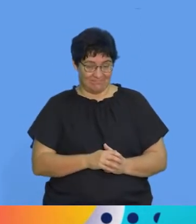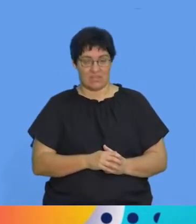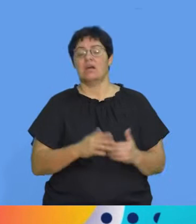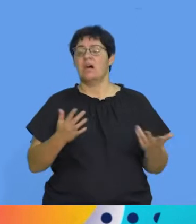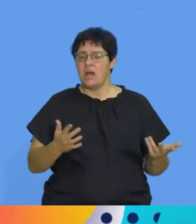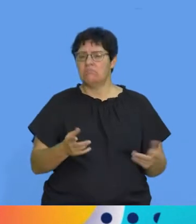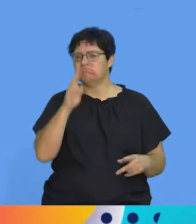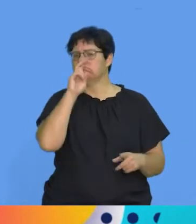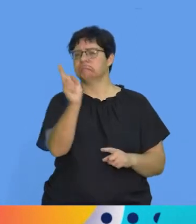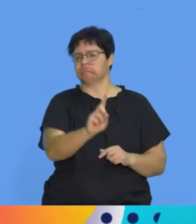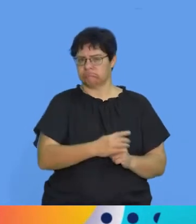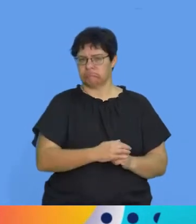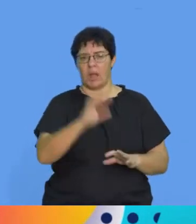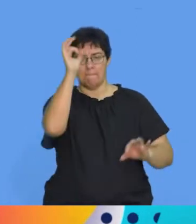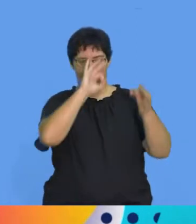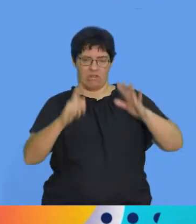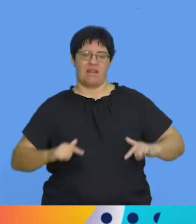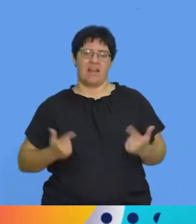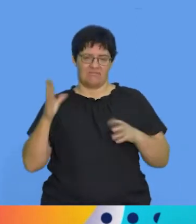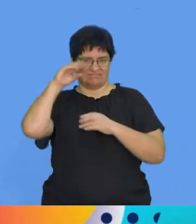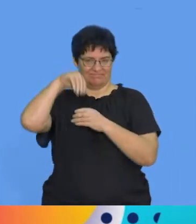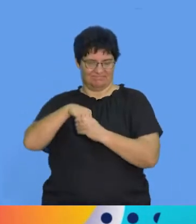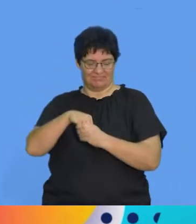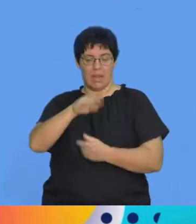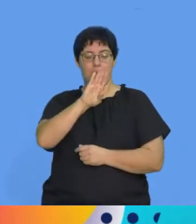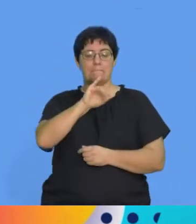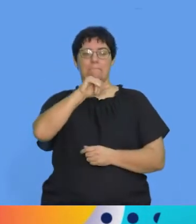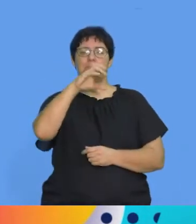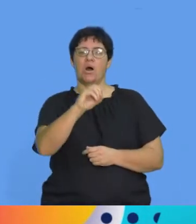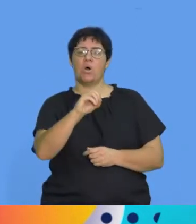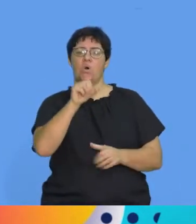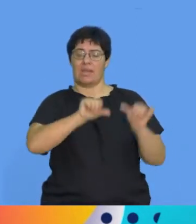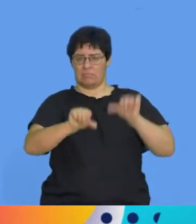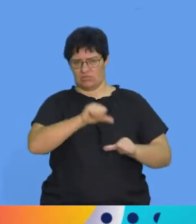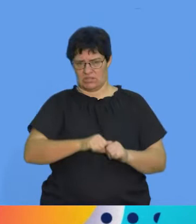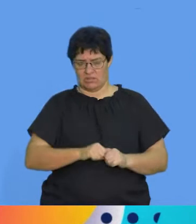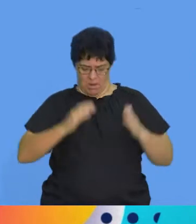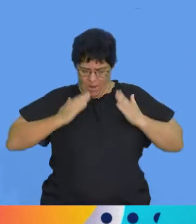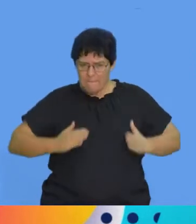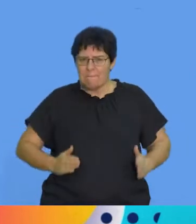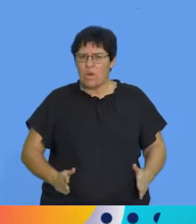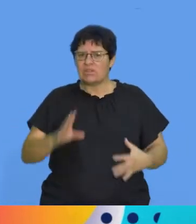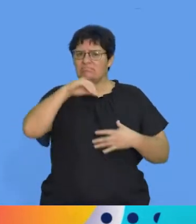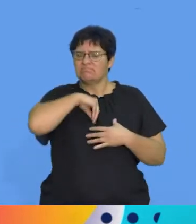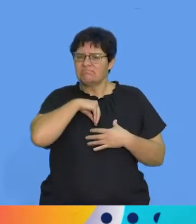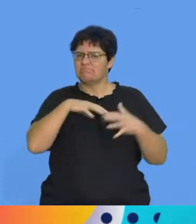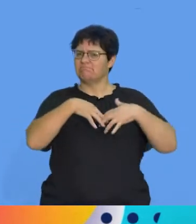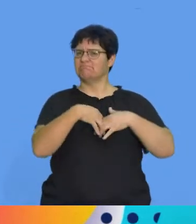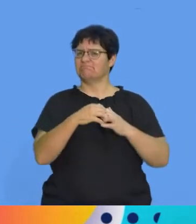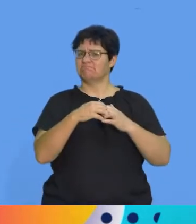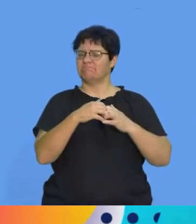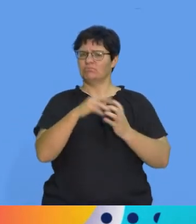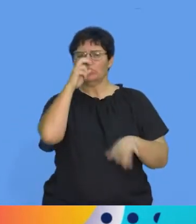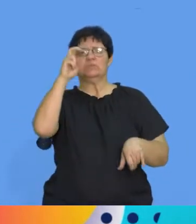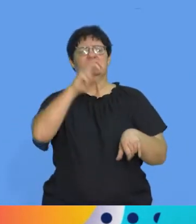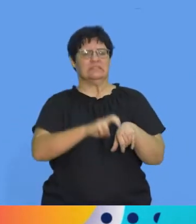we're looking at molecules of life, biochemistry. What make us? What do we need to be able to be built properly